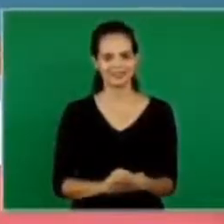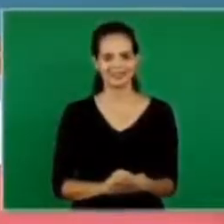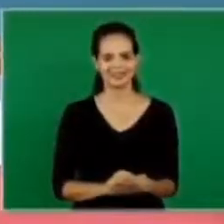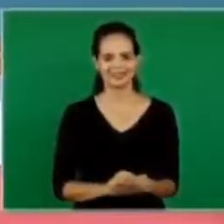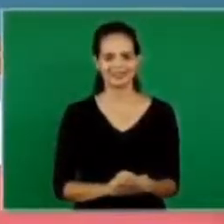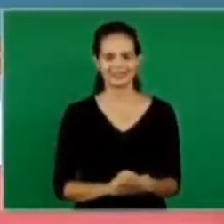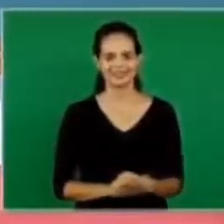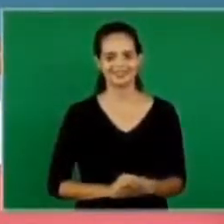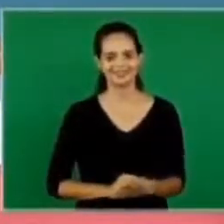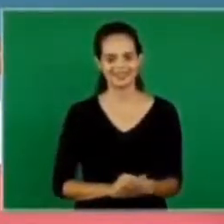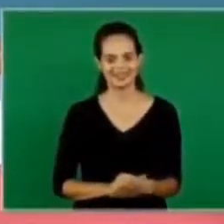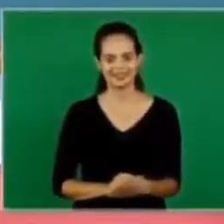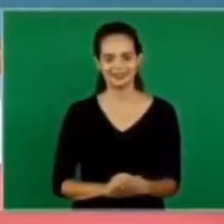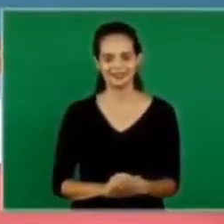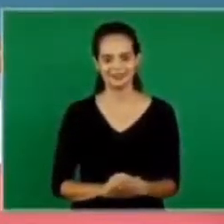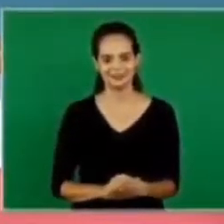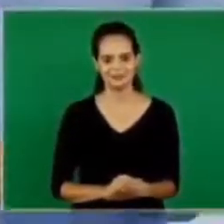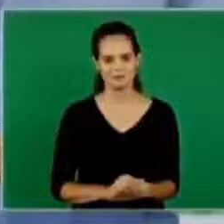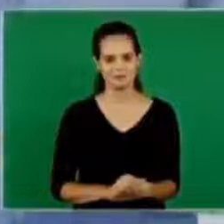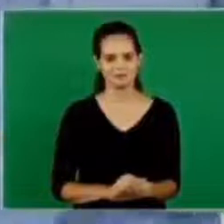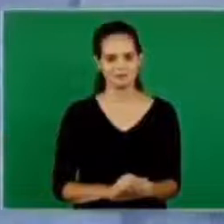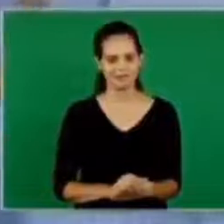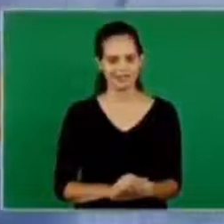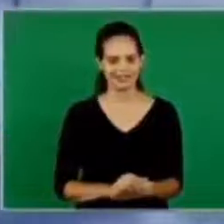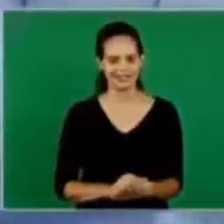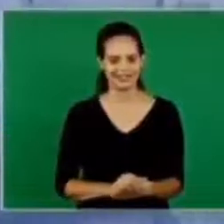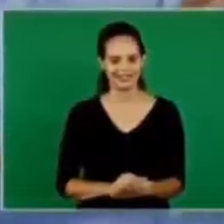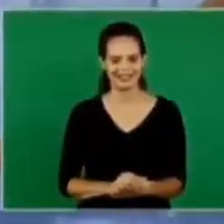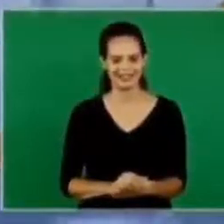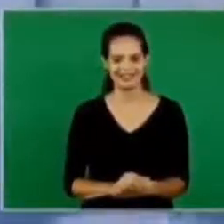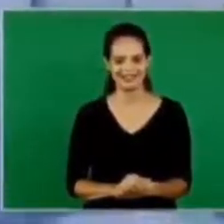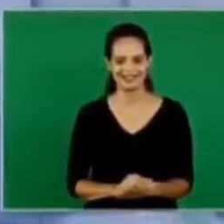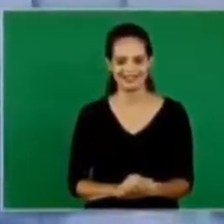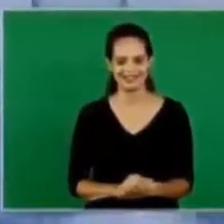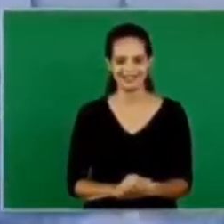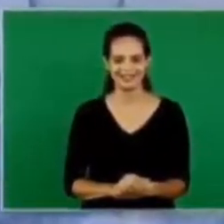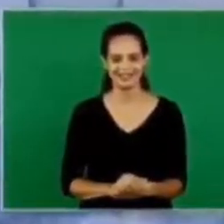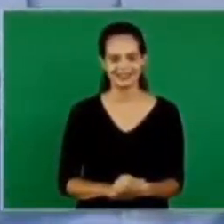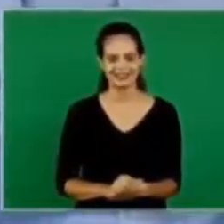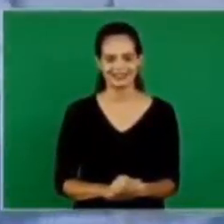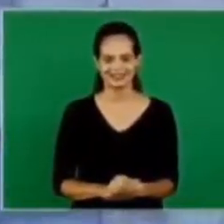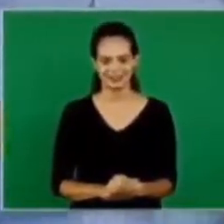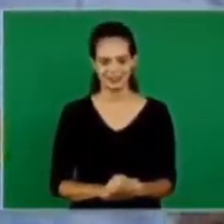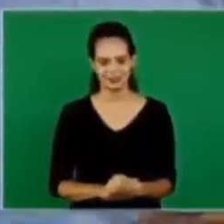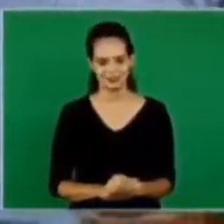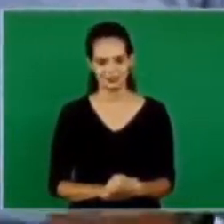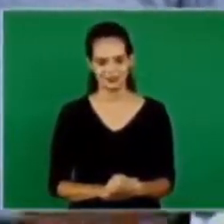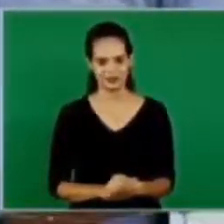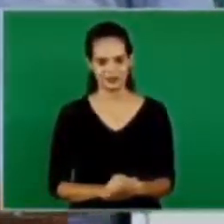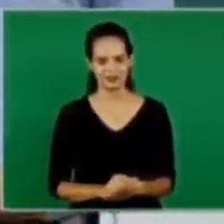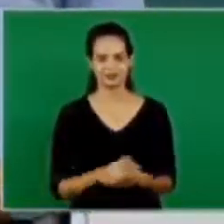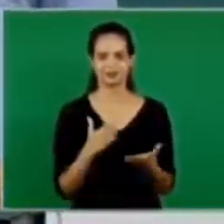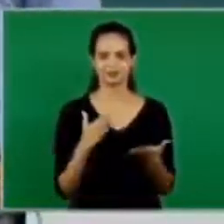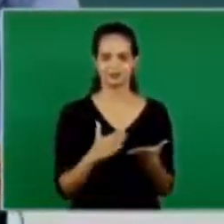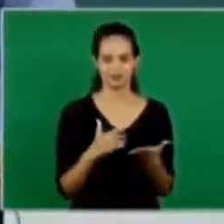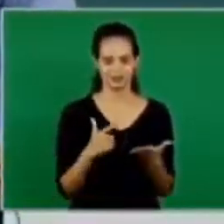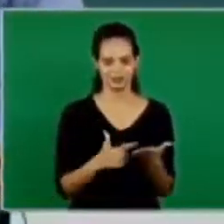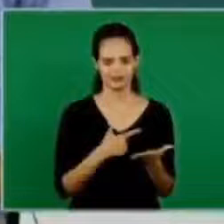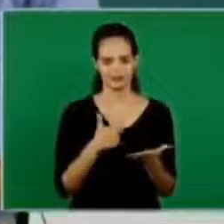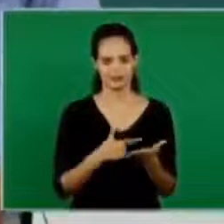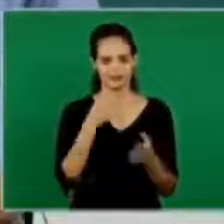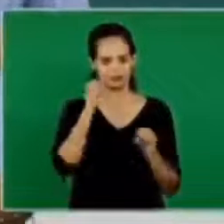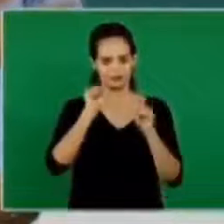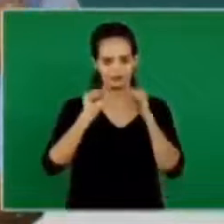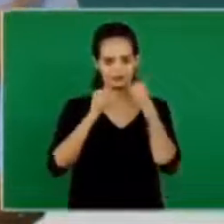show the lyrics of the song? The song is inspired in the song